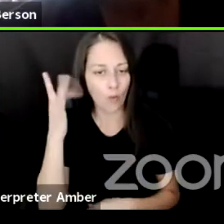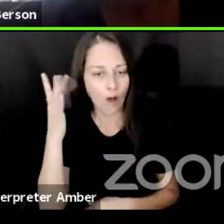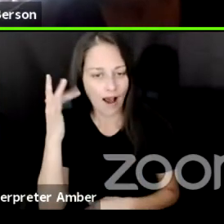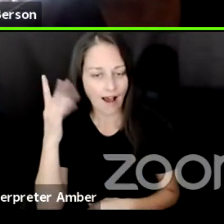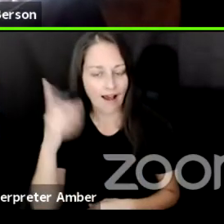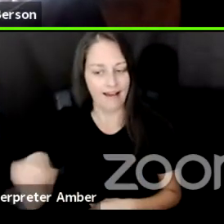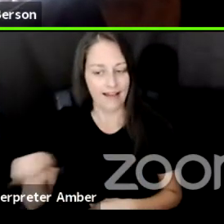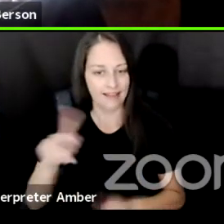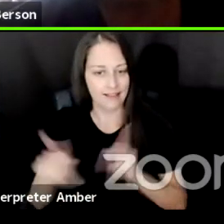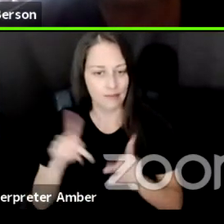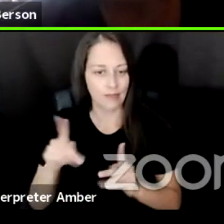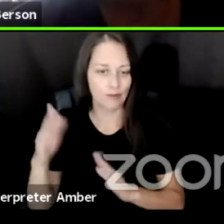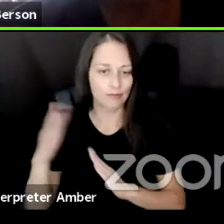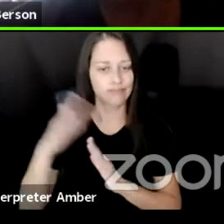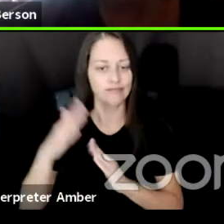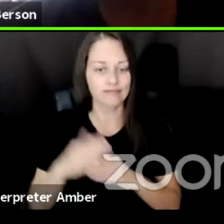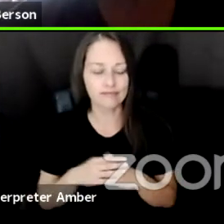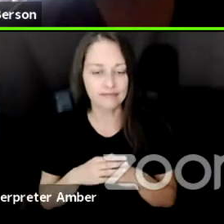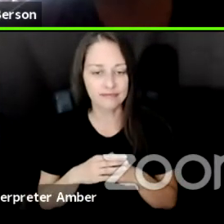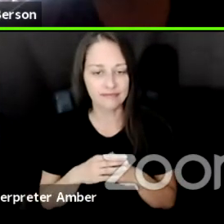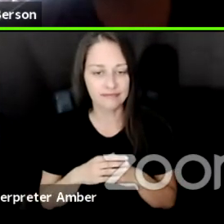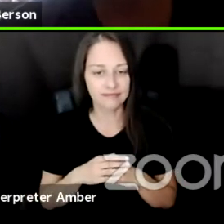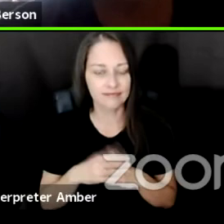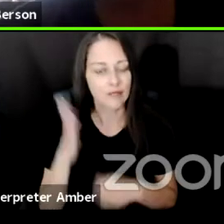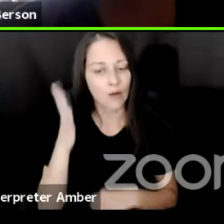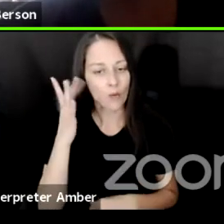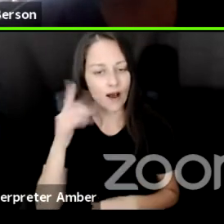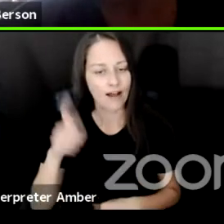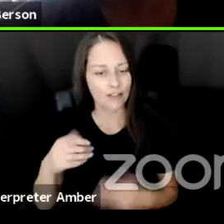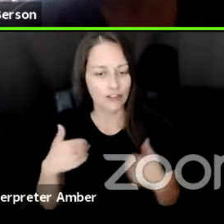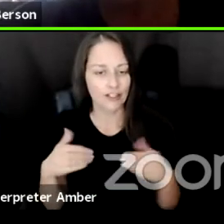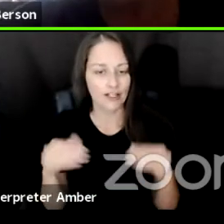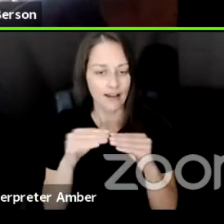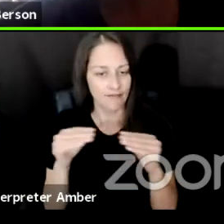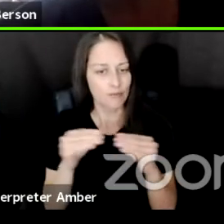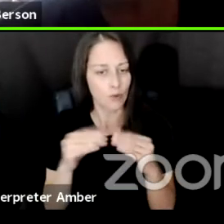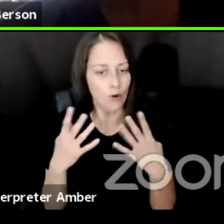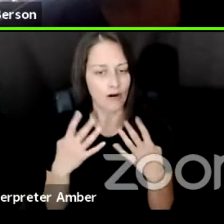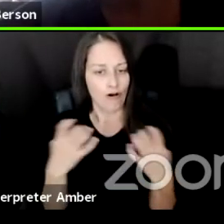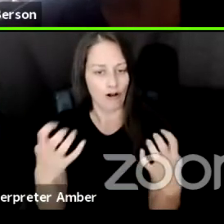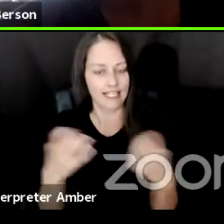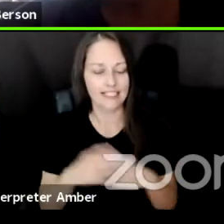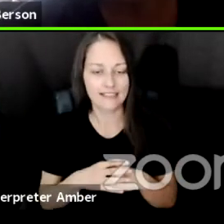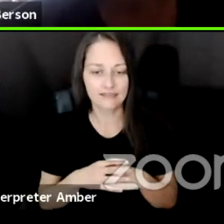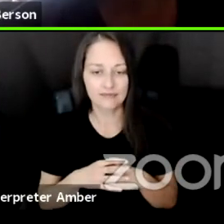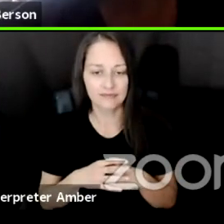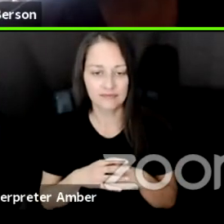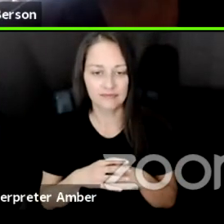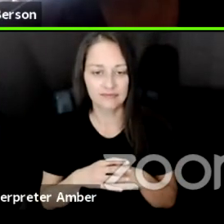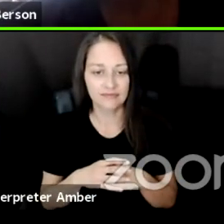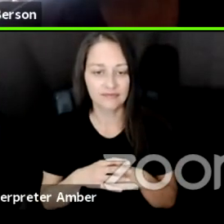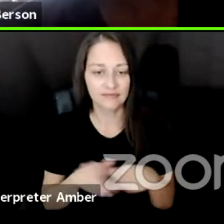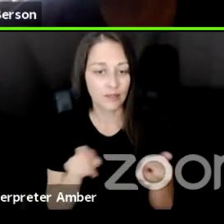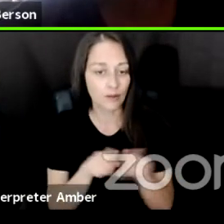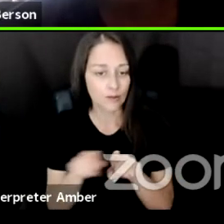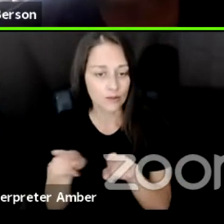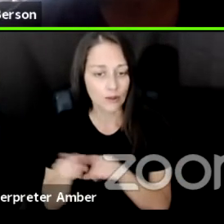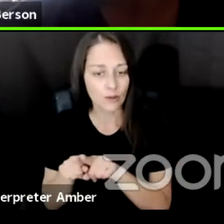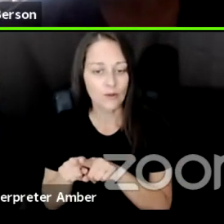exceptional and why they deserve more audience. We also don't have somebody who's candidly